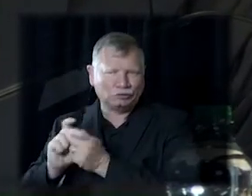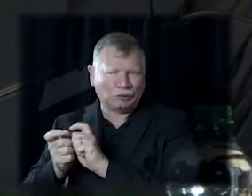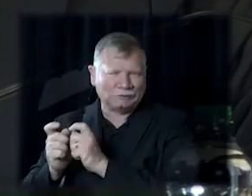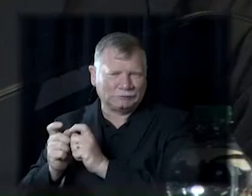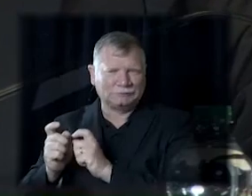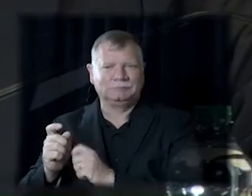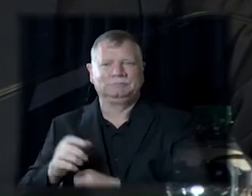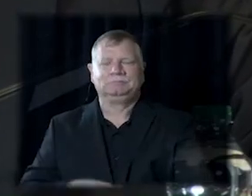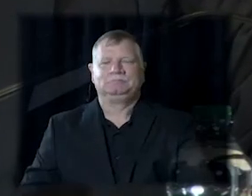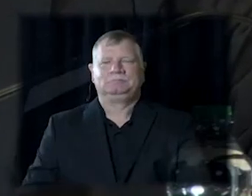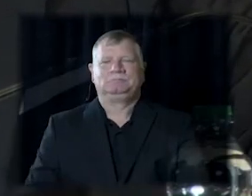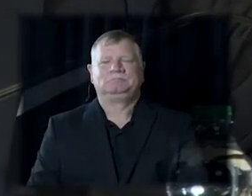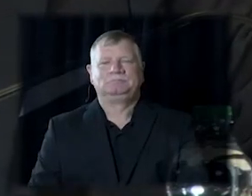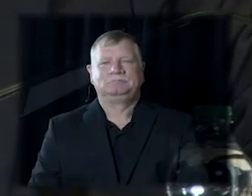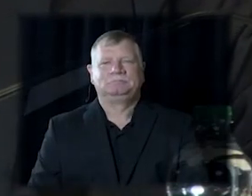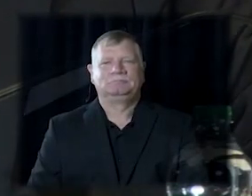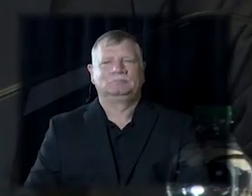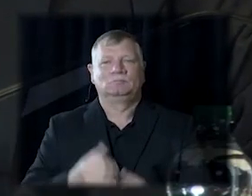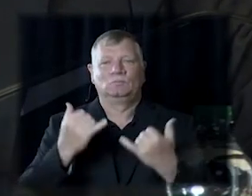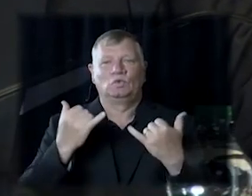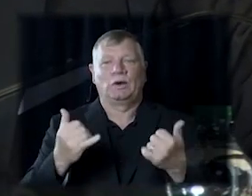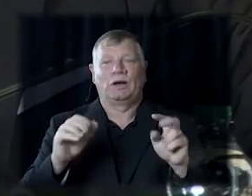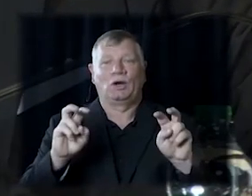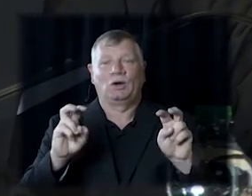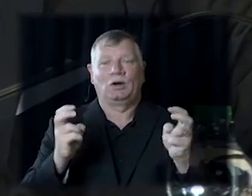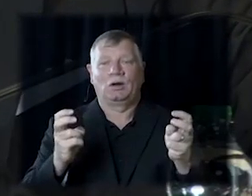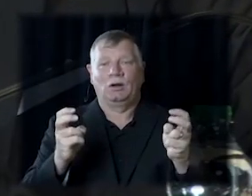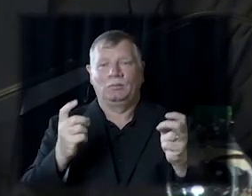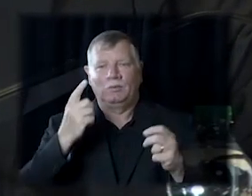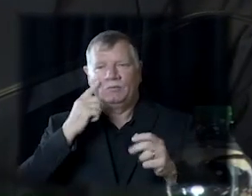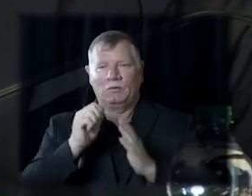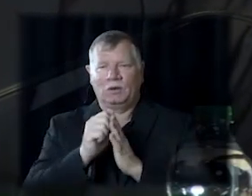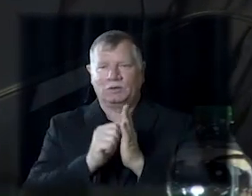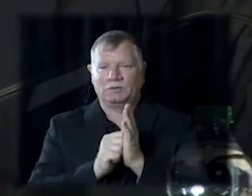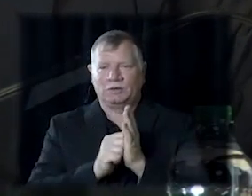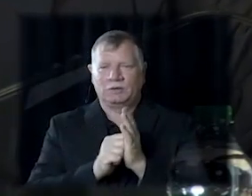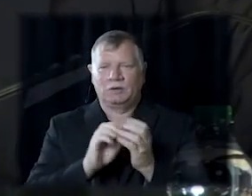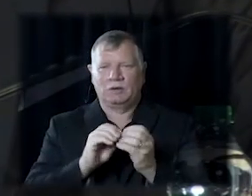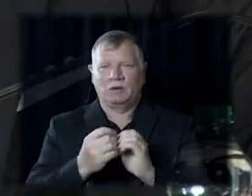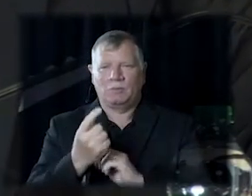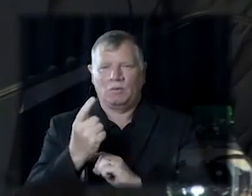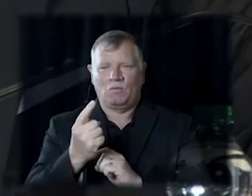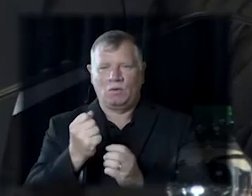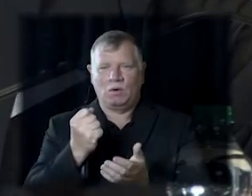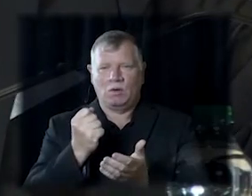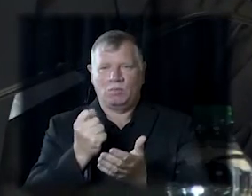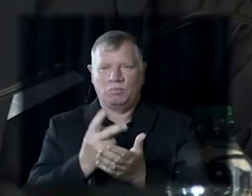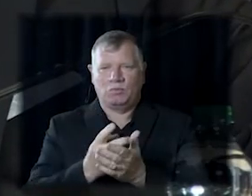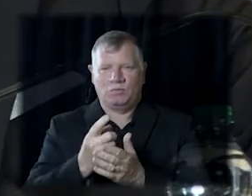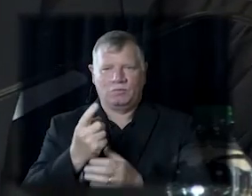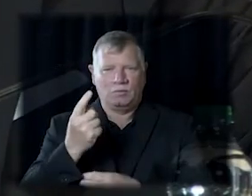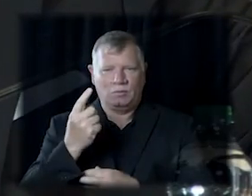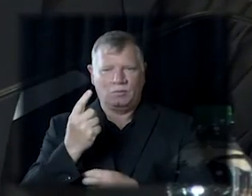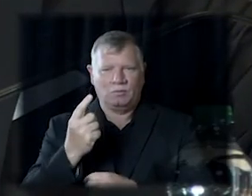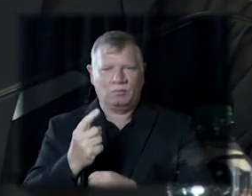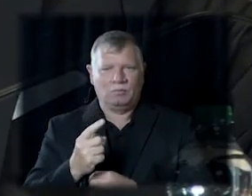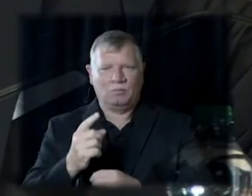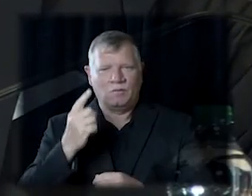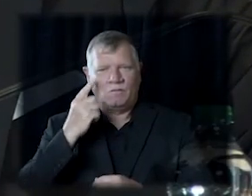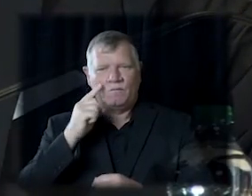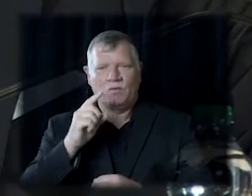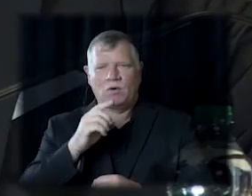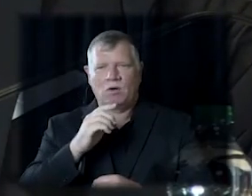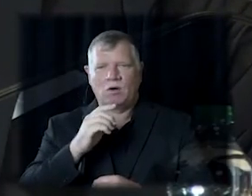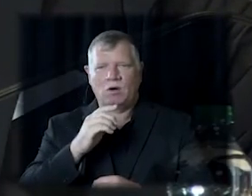on to today's topics as part of our agenda. Number one, the approval of the